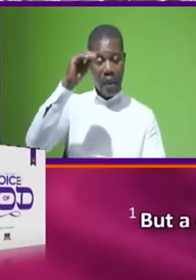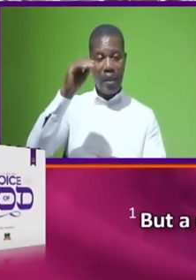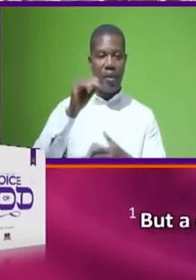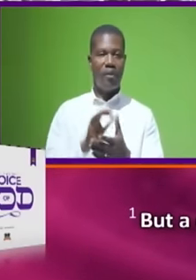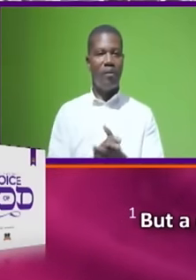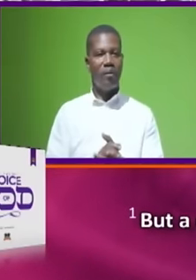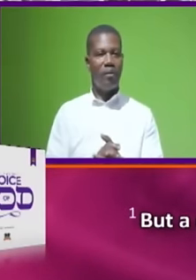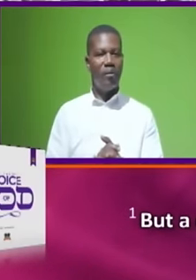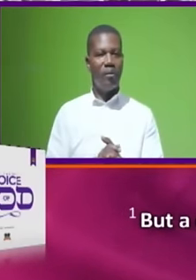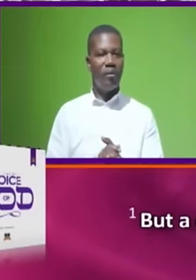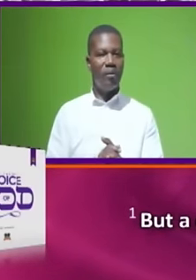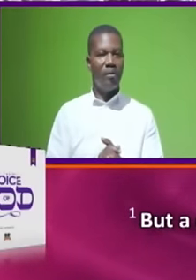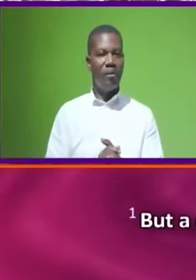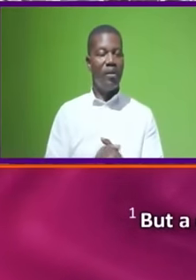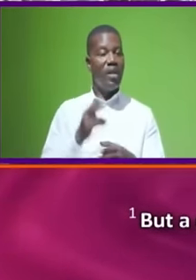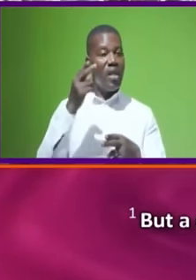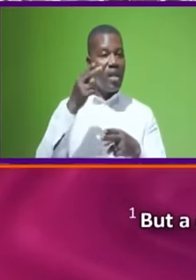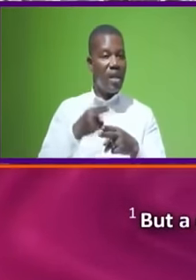But a certain man